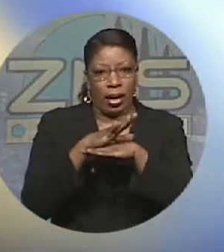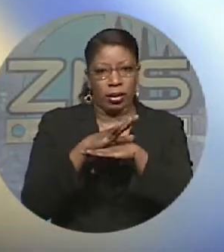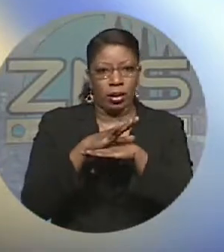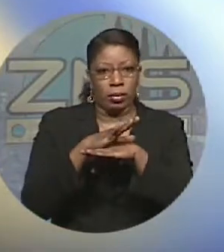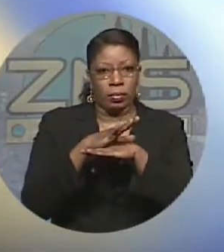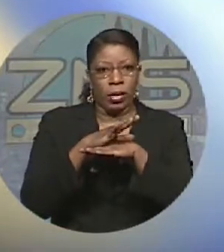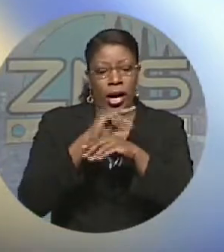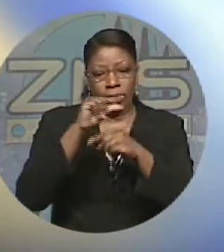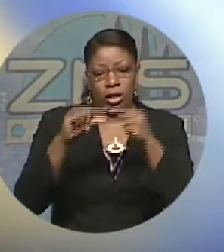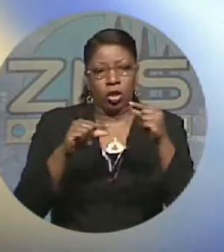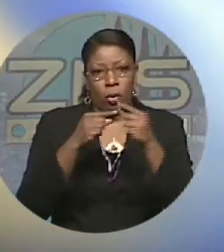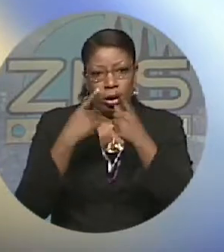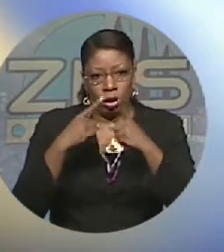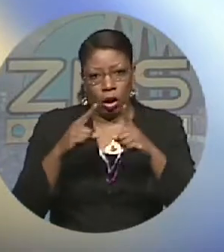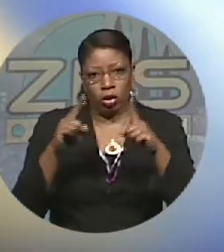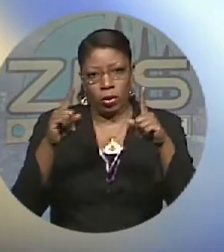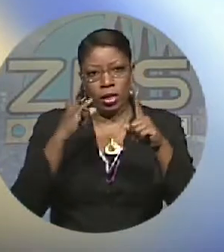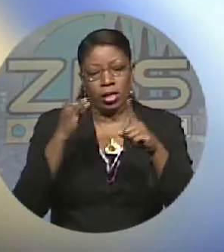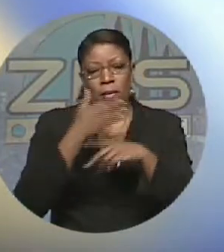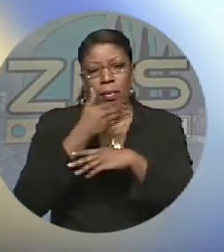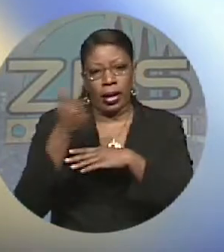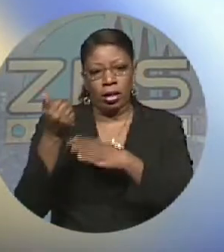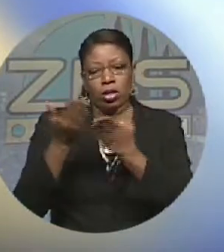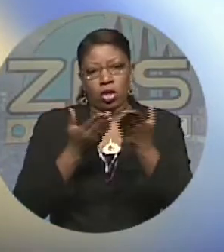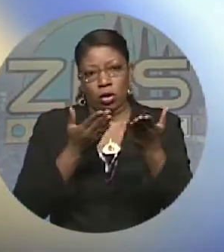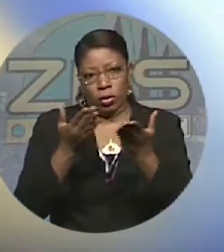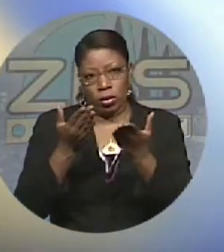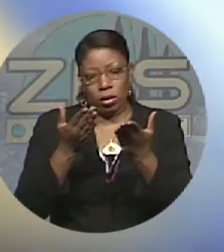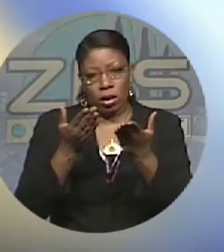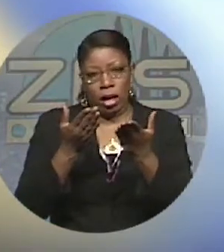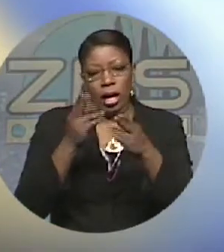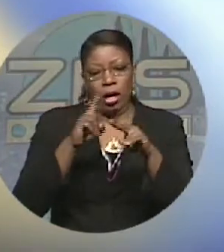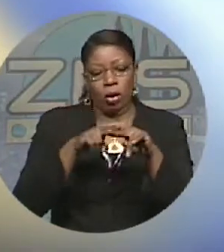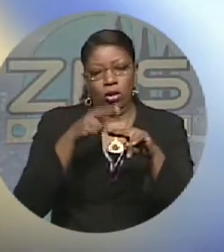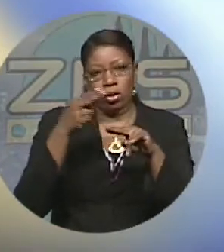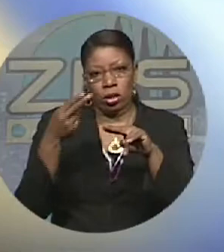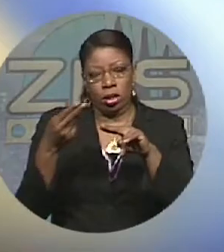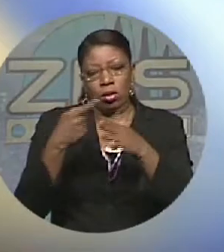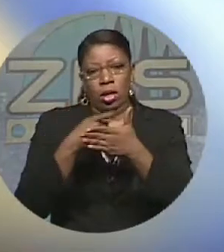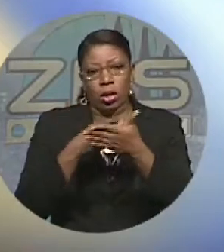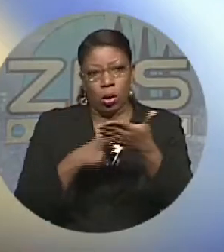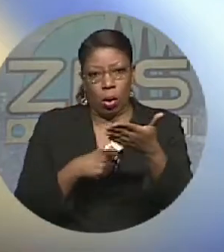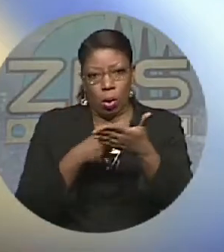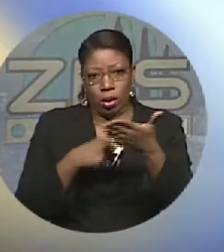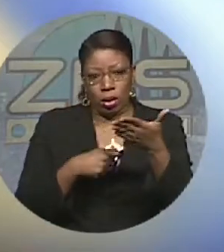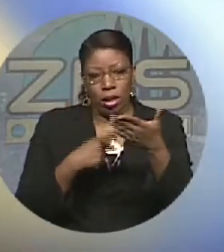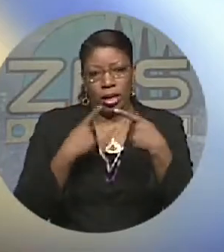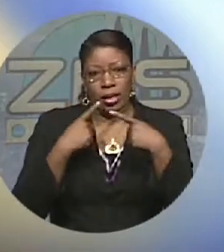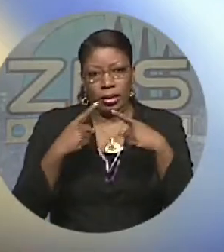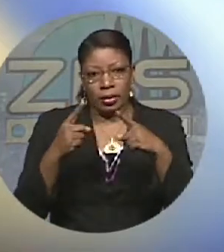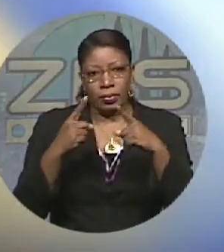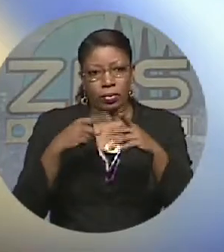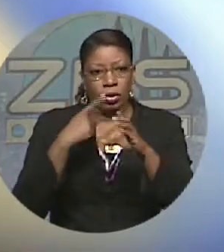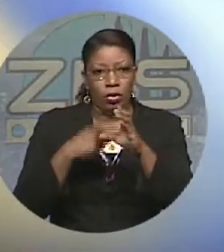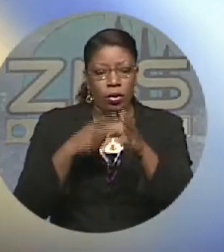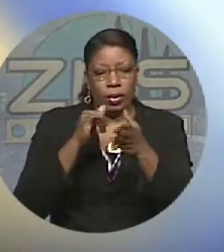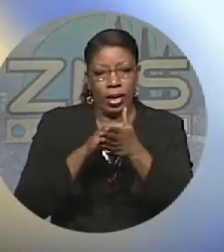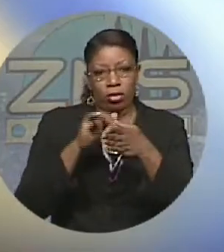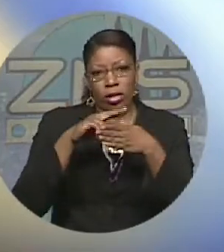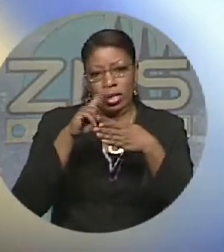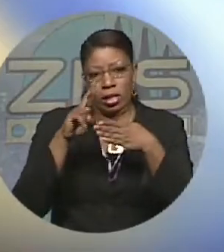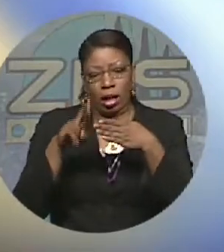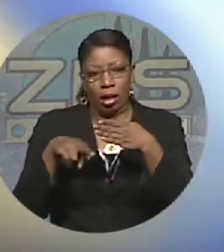global announcement is about enhancing service to customers while reducing structural costs. The statement also confirmed that as a result